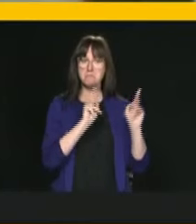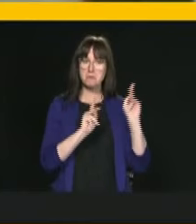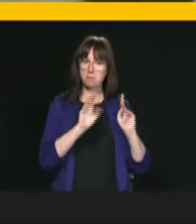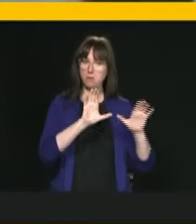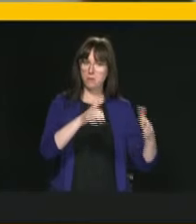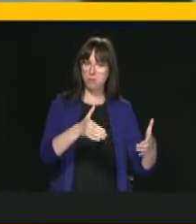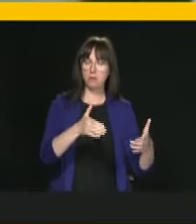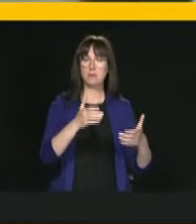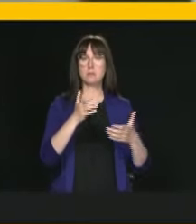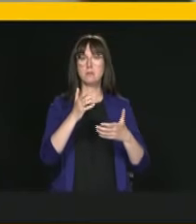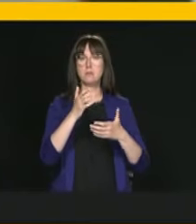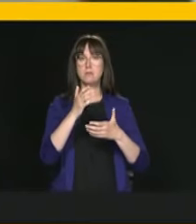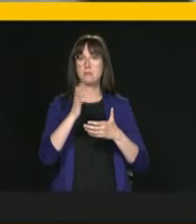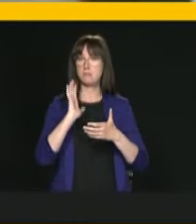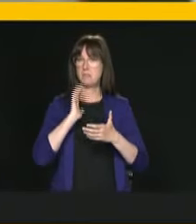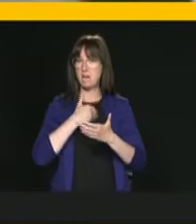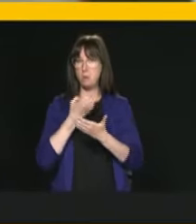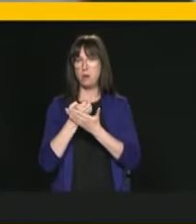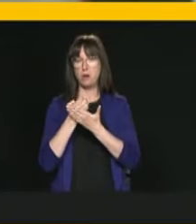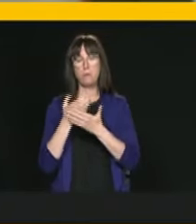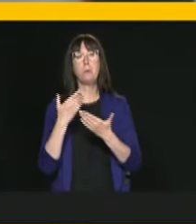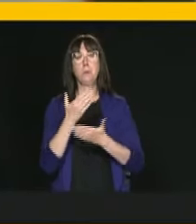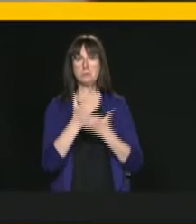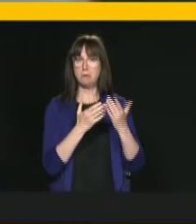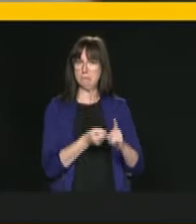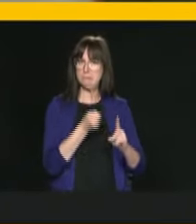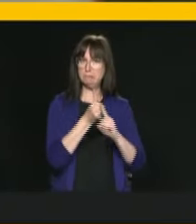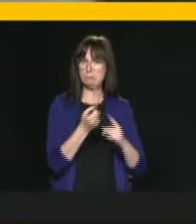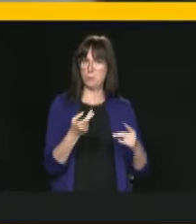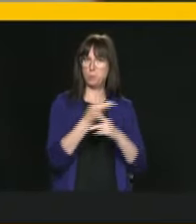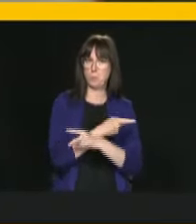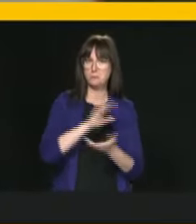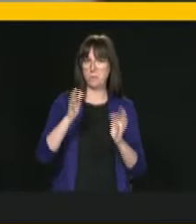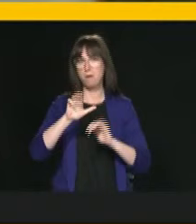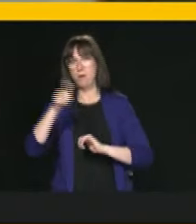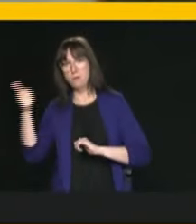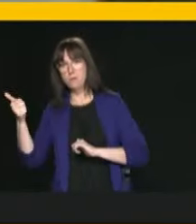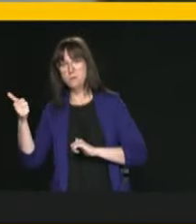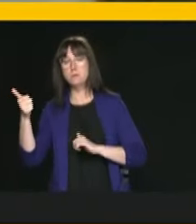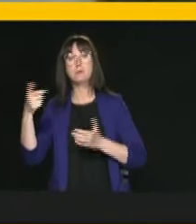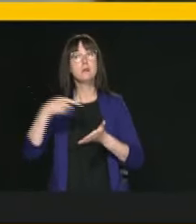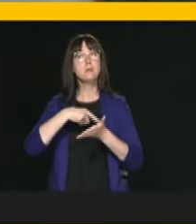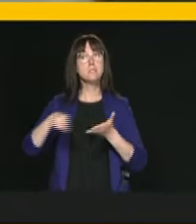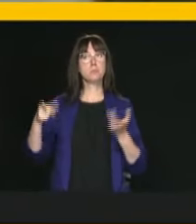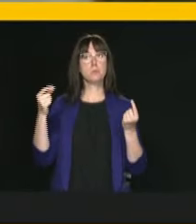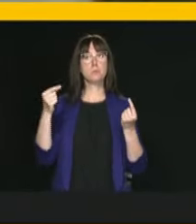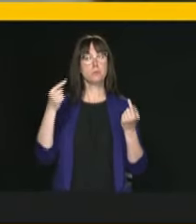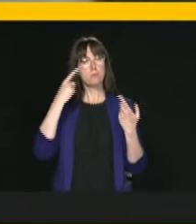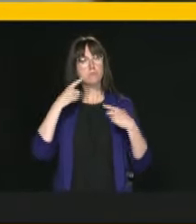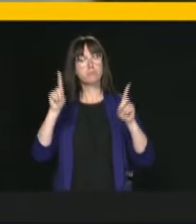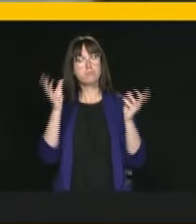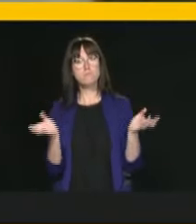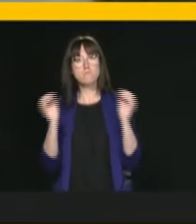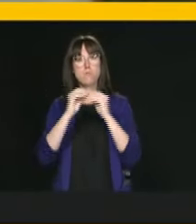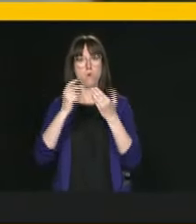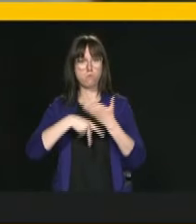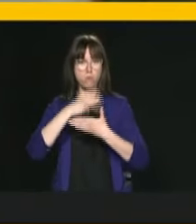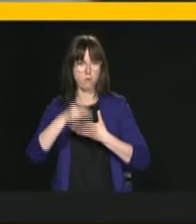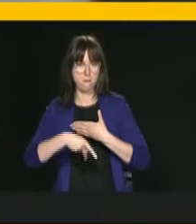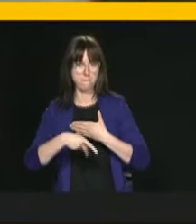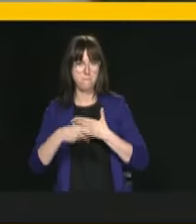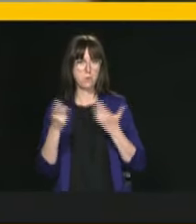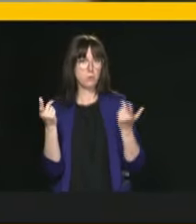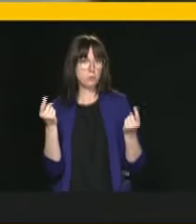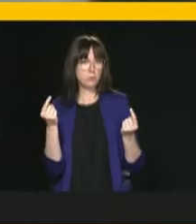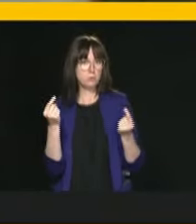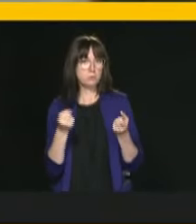are more hard hit than others. Therefore, this week, we announced additional measures to assist those who